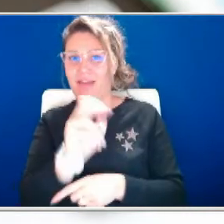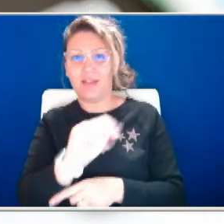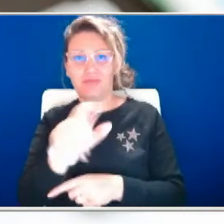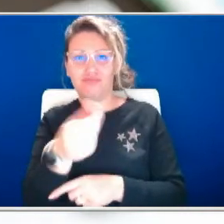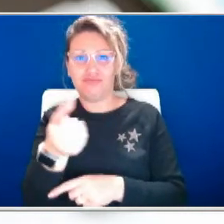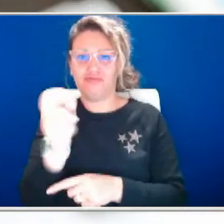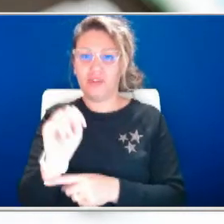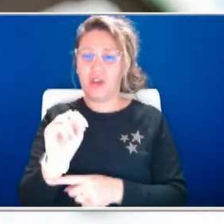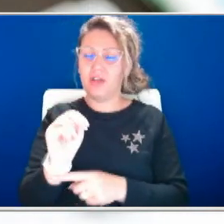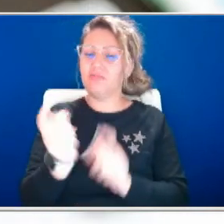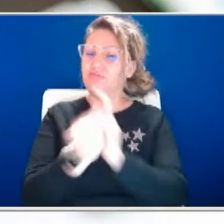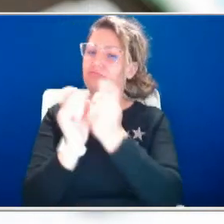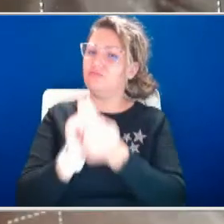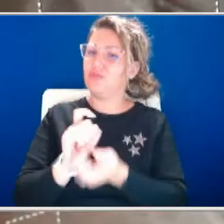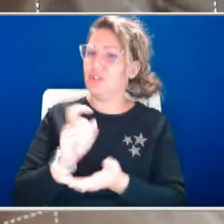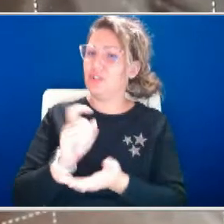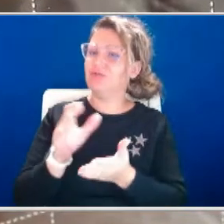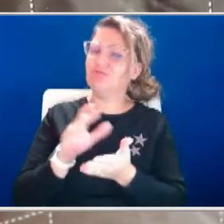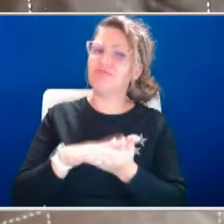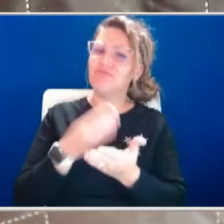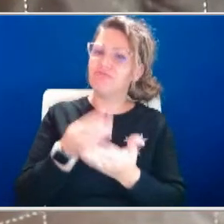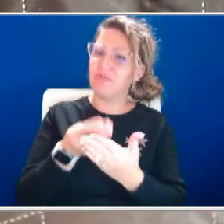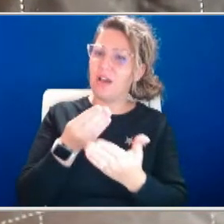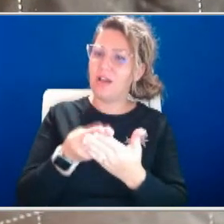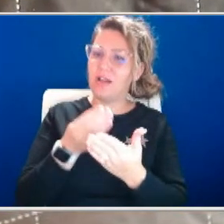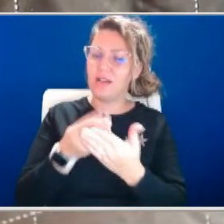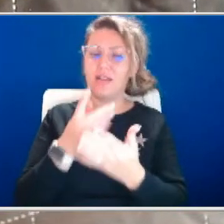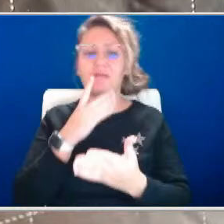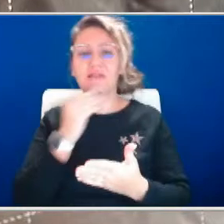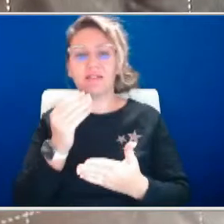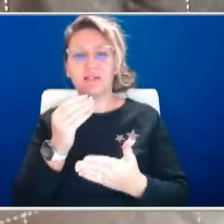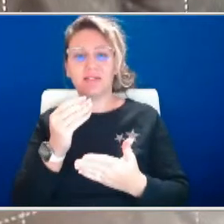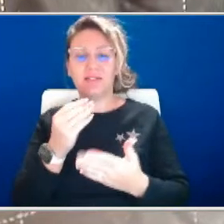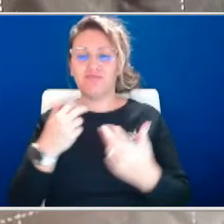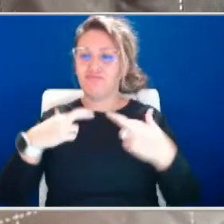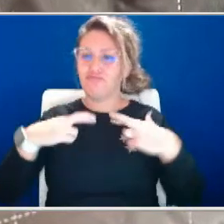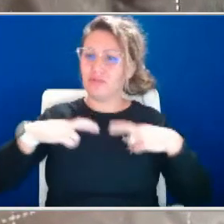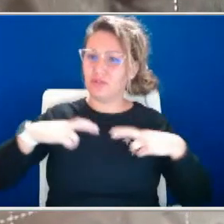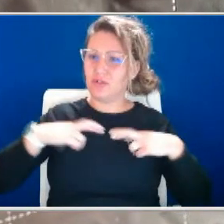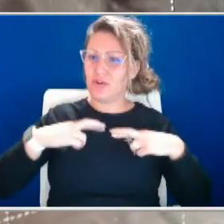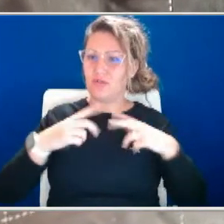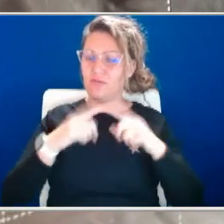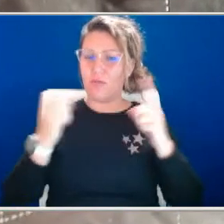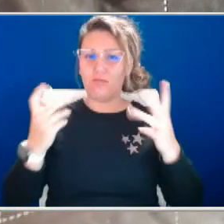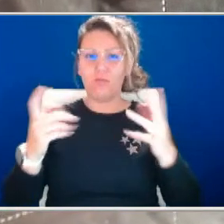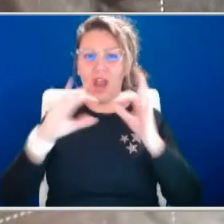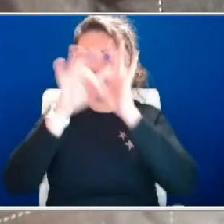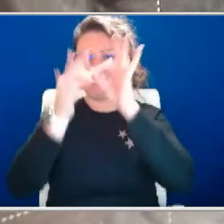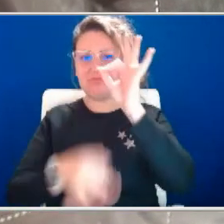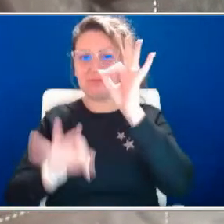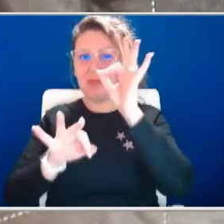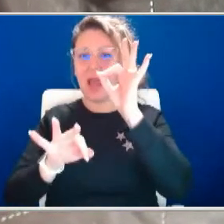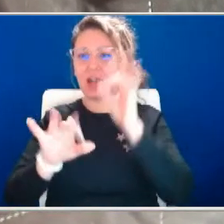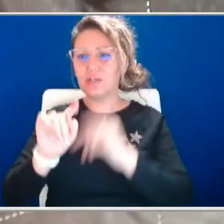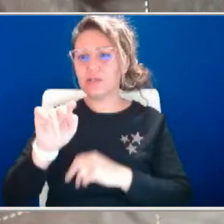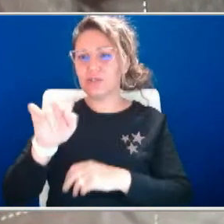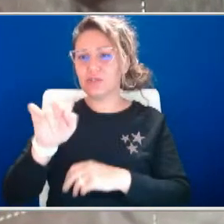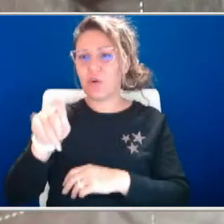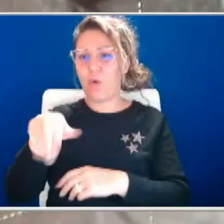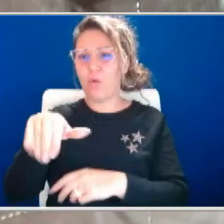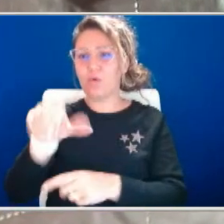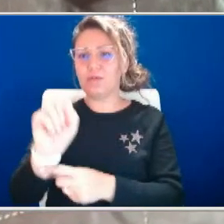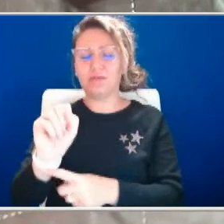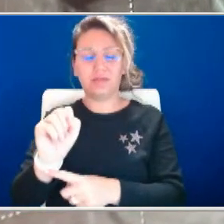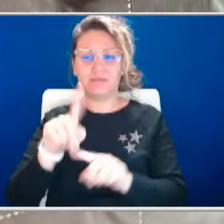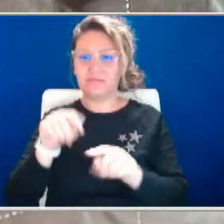He retired 3 years ago, but a condition called Spinal Stenosis was keeping him from fully enjoying life. I couldn't